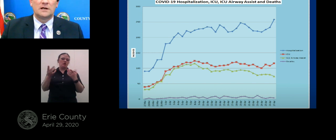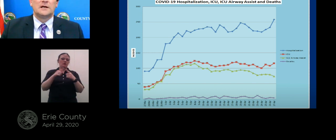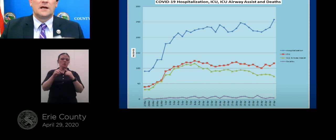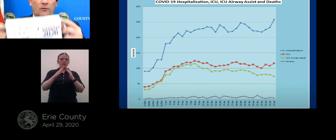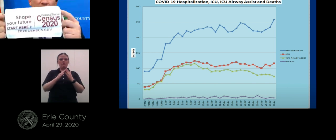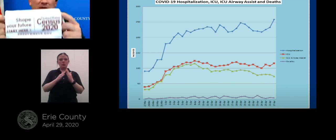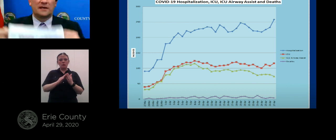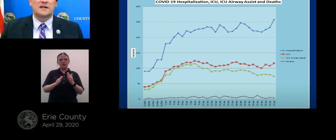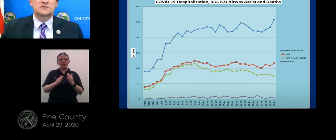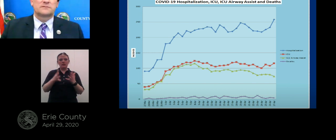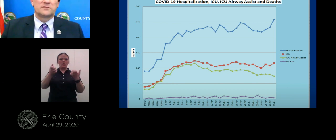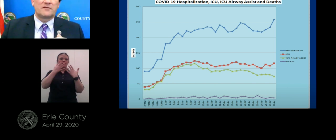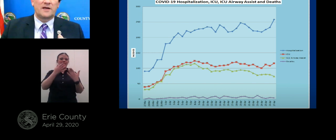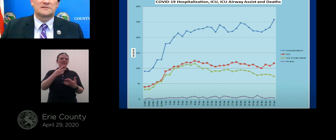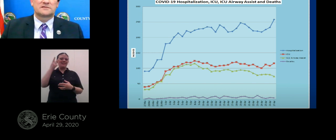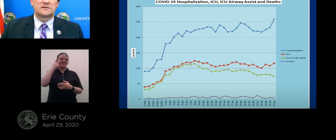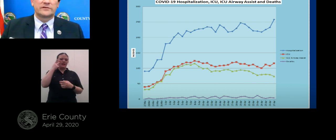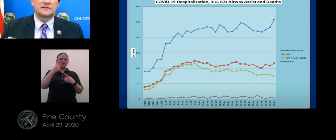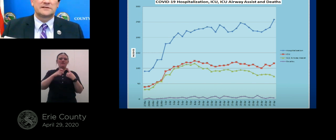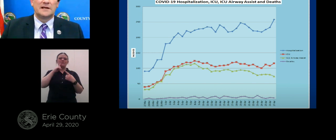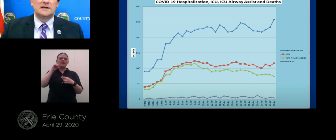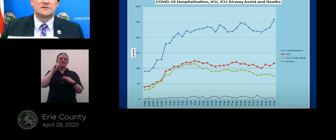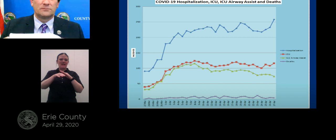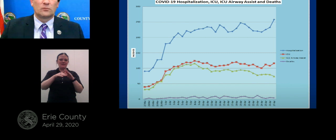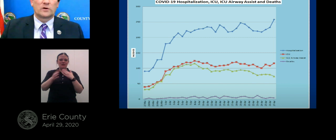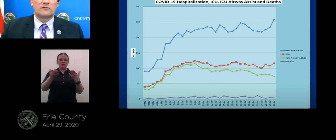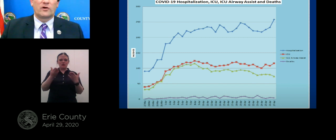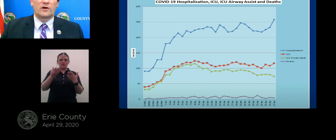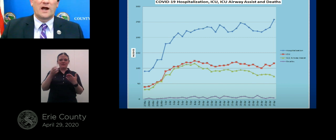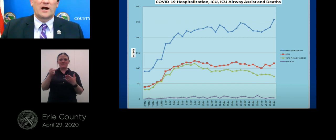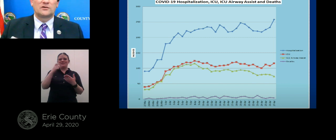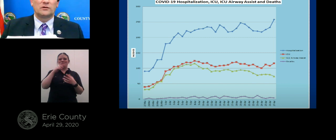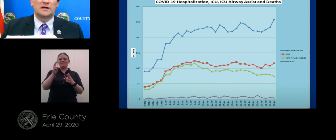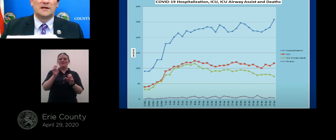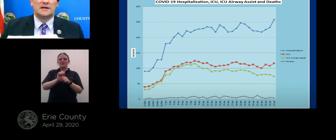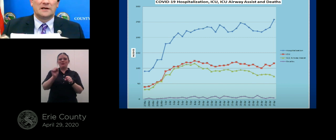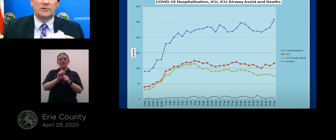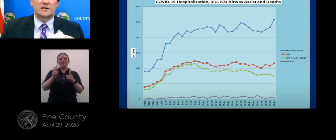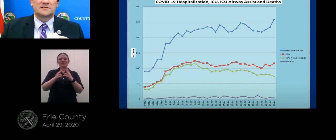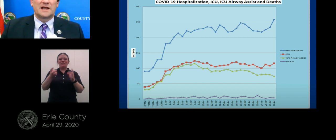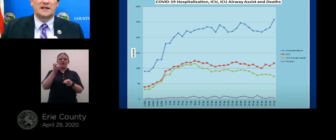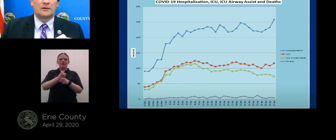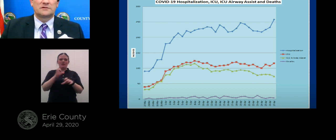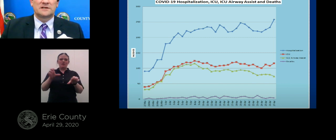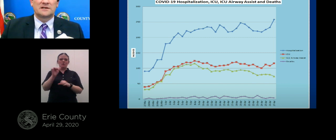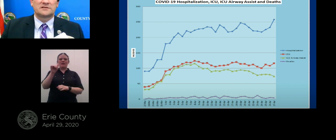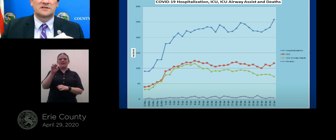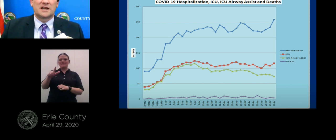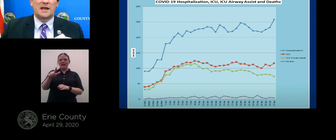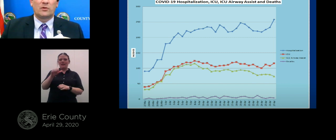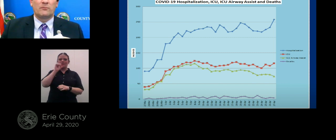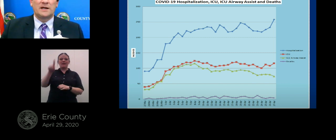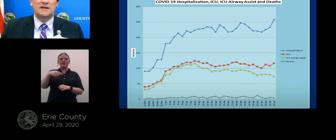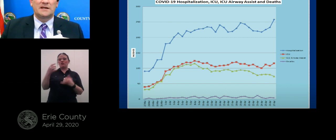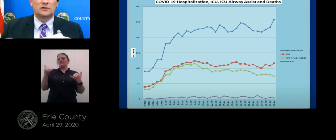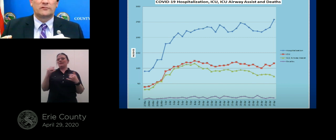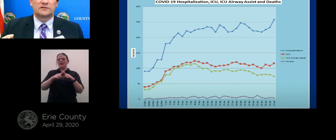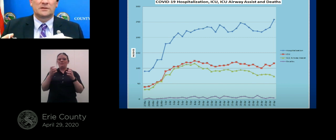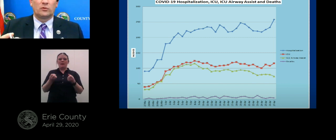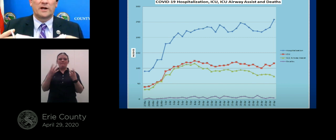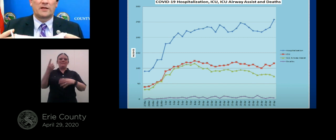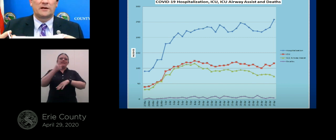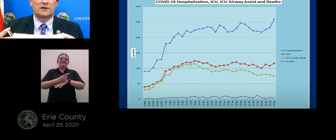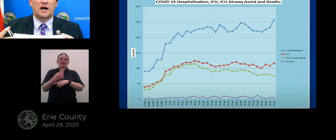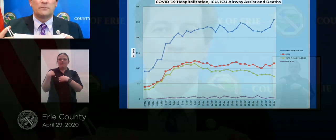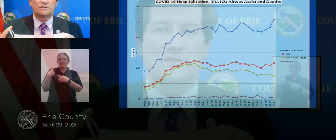community. I want to thank Kendra from Deaf Access Services. She's been working very hard doing American Sign Language. It's not just today, but many days over,